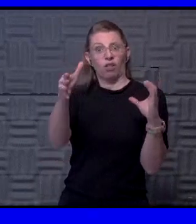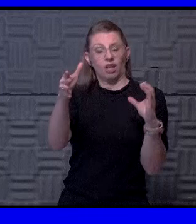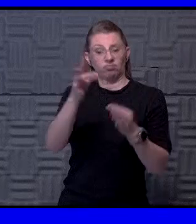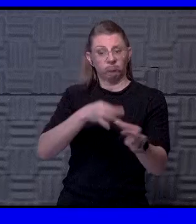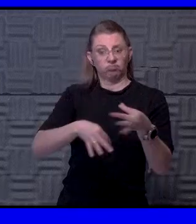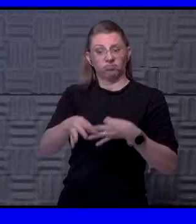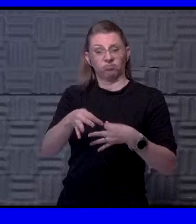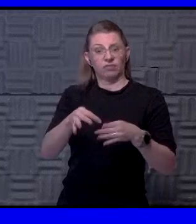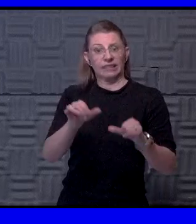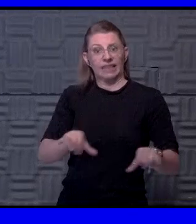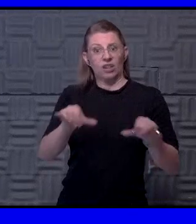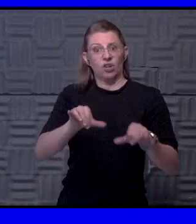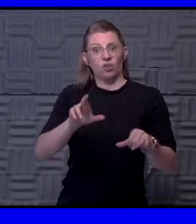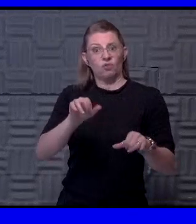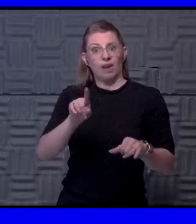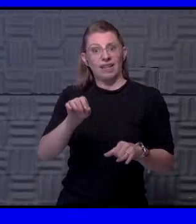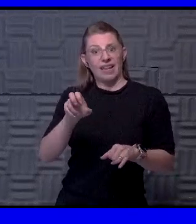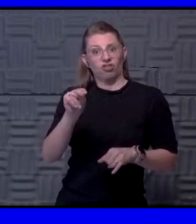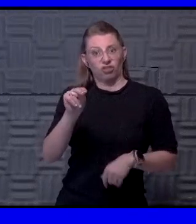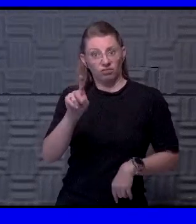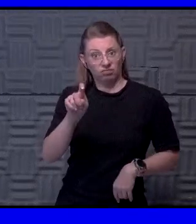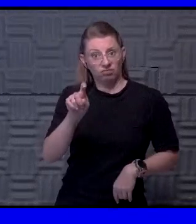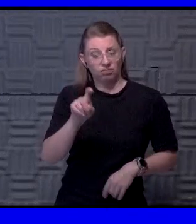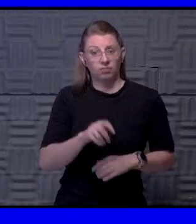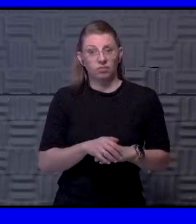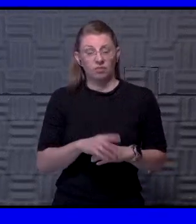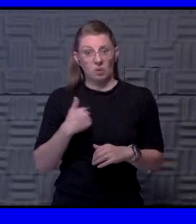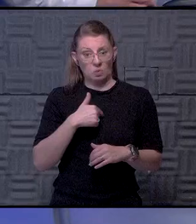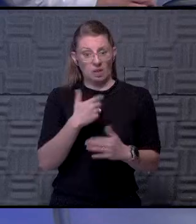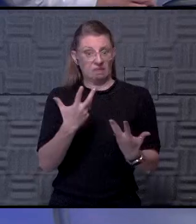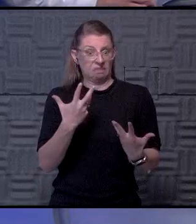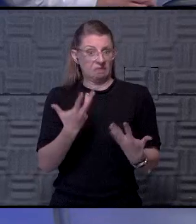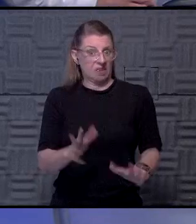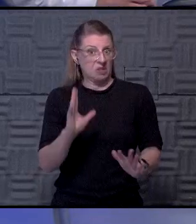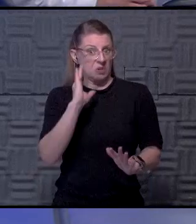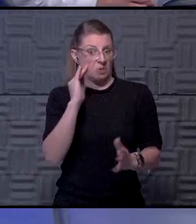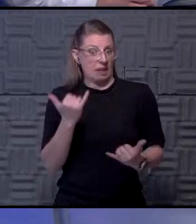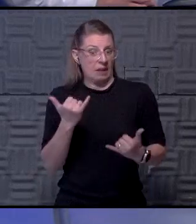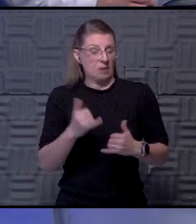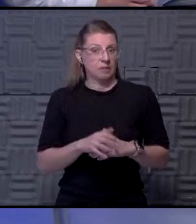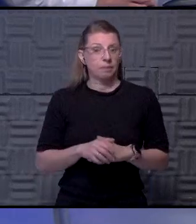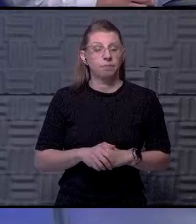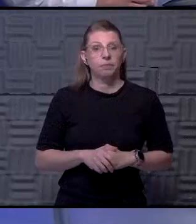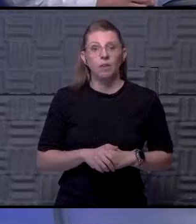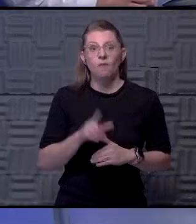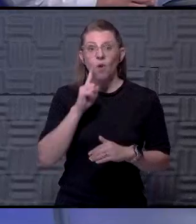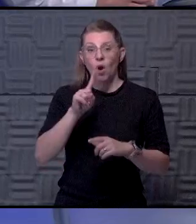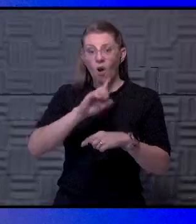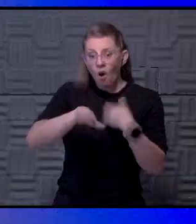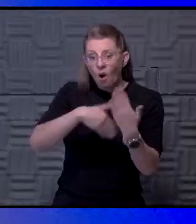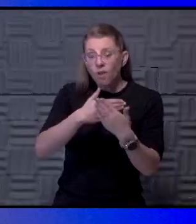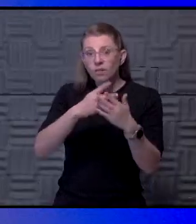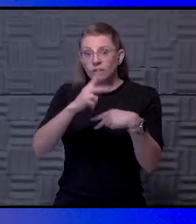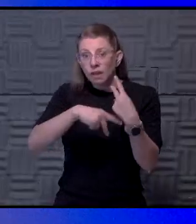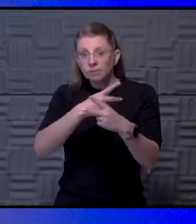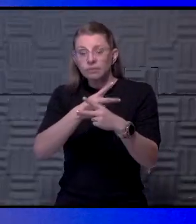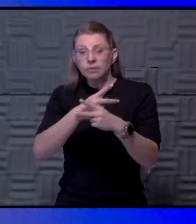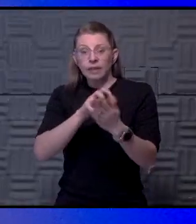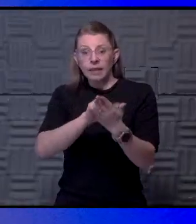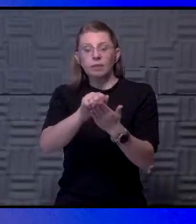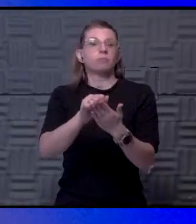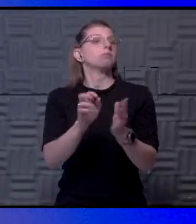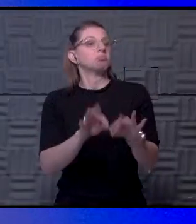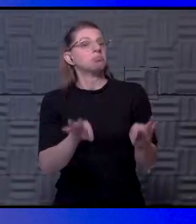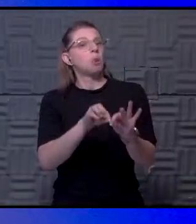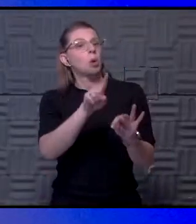place of standard radiation that we're familiar with for all types of? Right, so that's a great question, an important